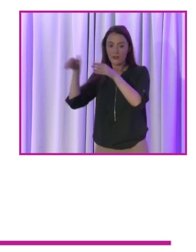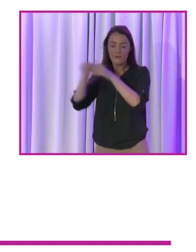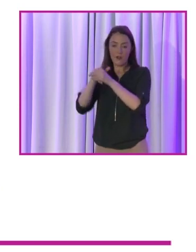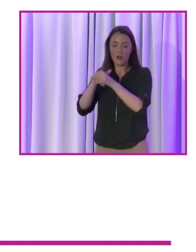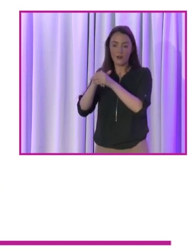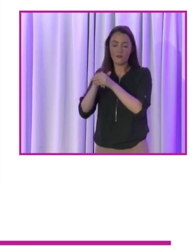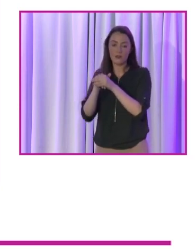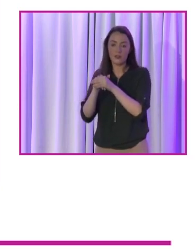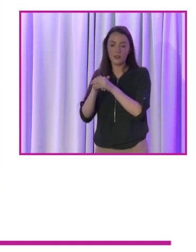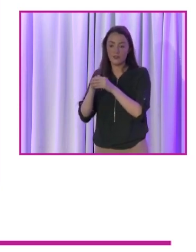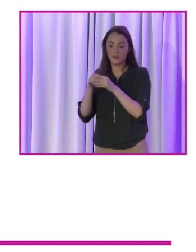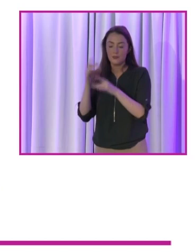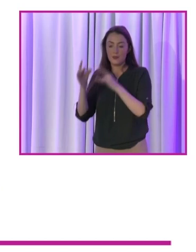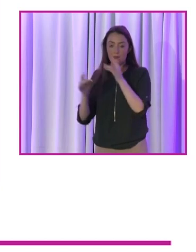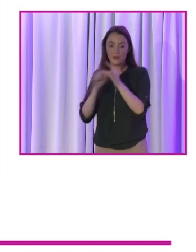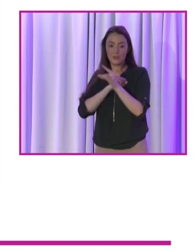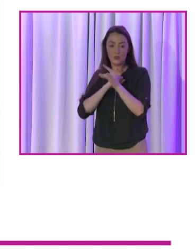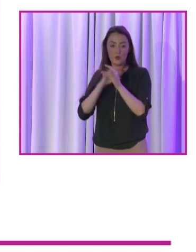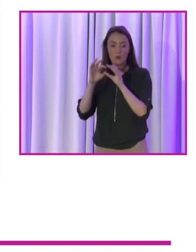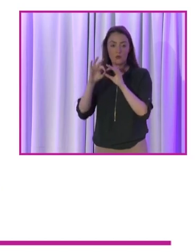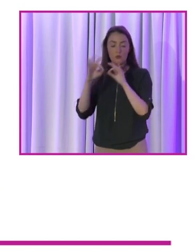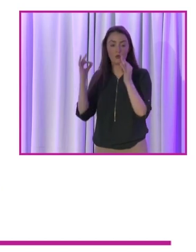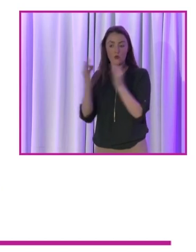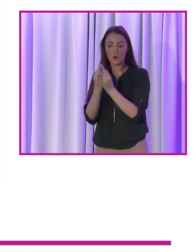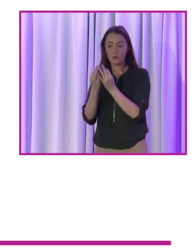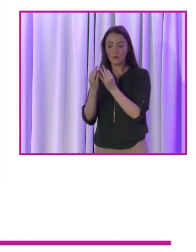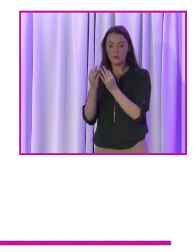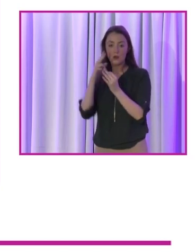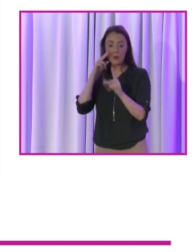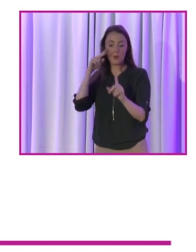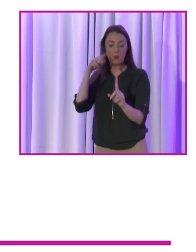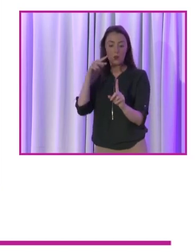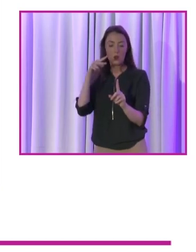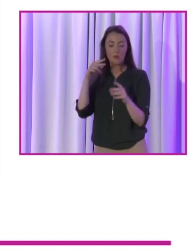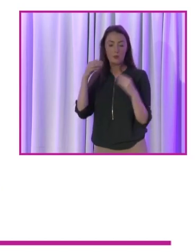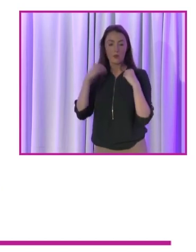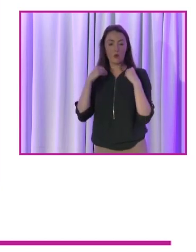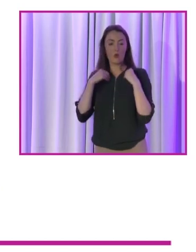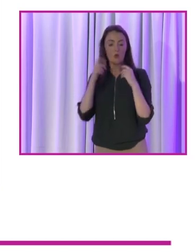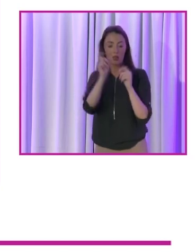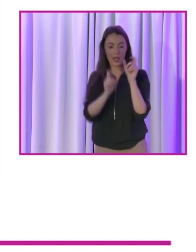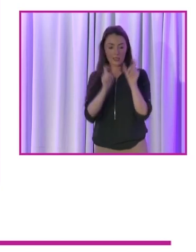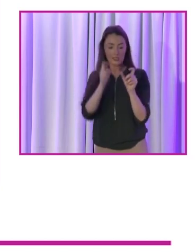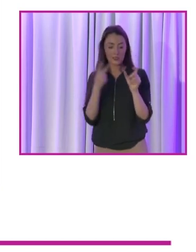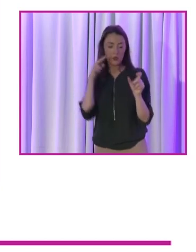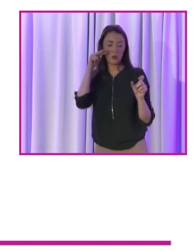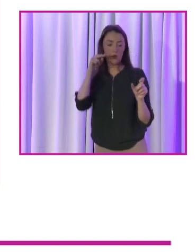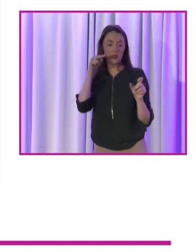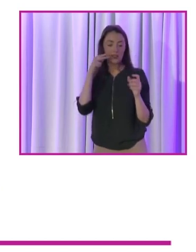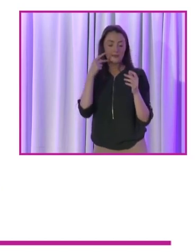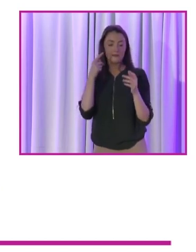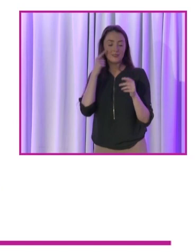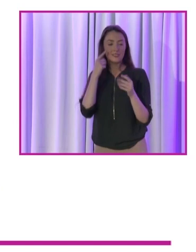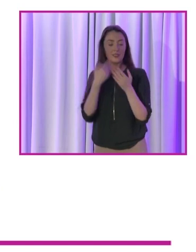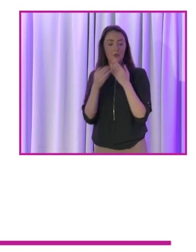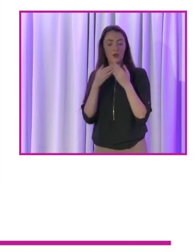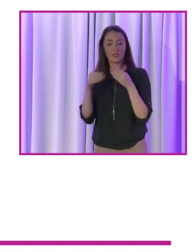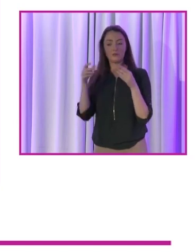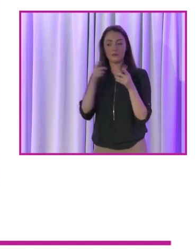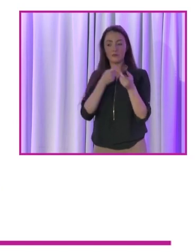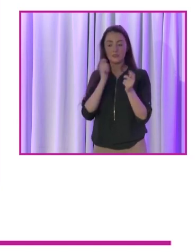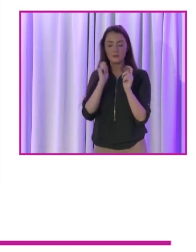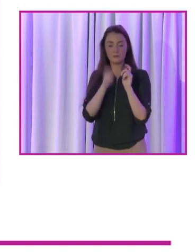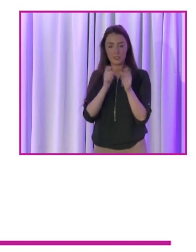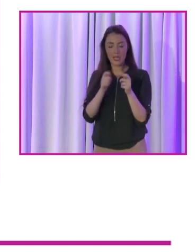committing political parties to look at their internal candidate selection mechanisms and use them to